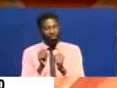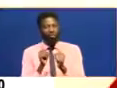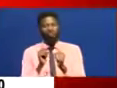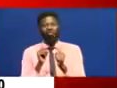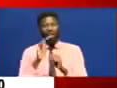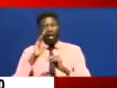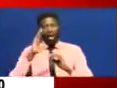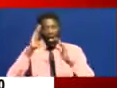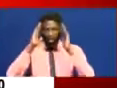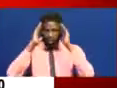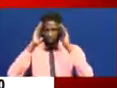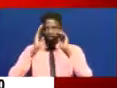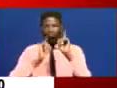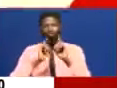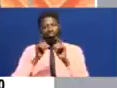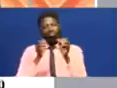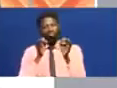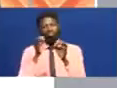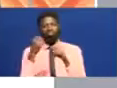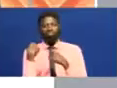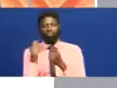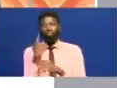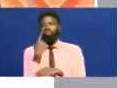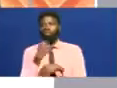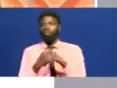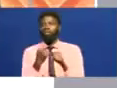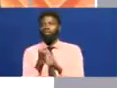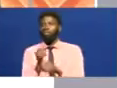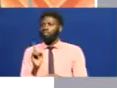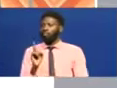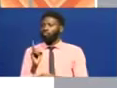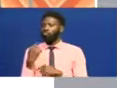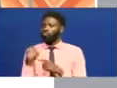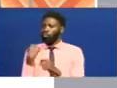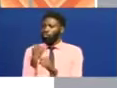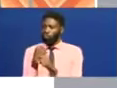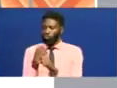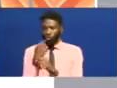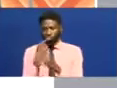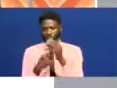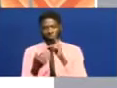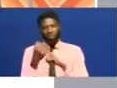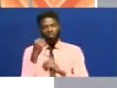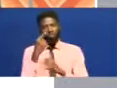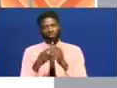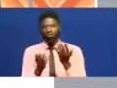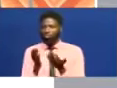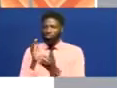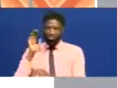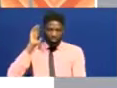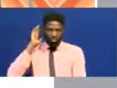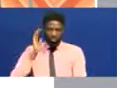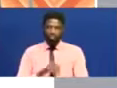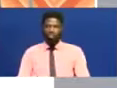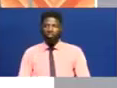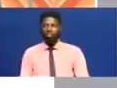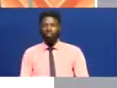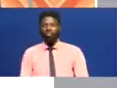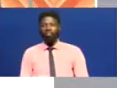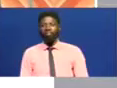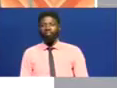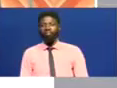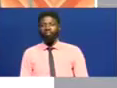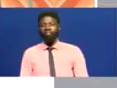giving a breakdown on the 1 year of what the ministry has been able to achieve. Listen in. I have served